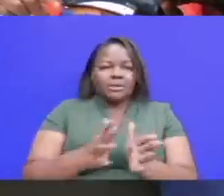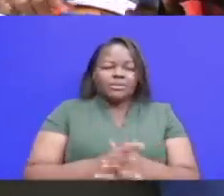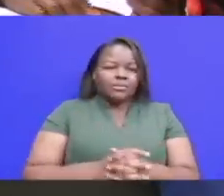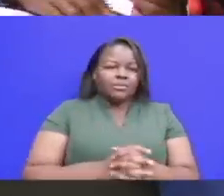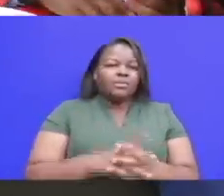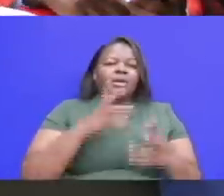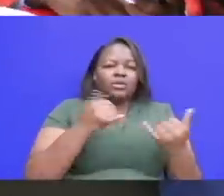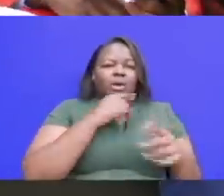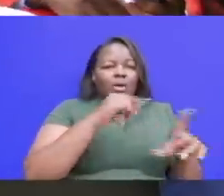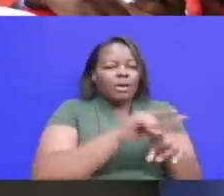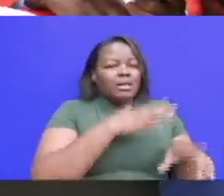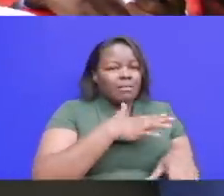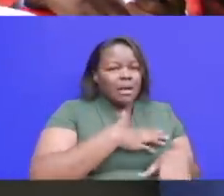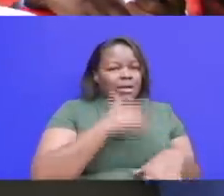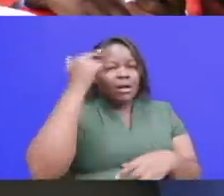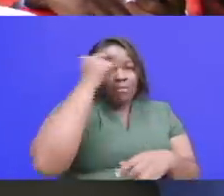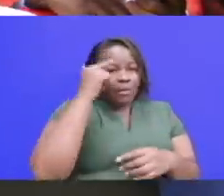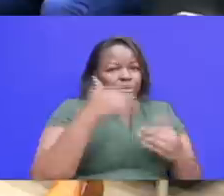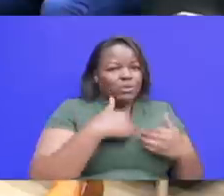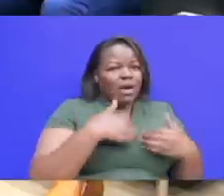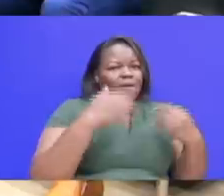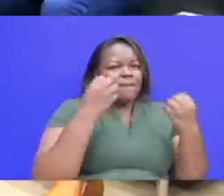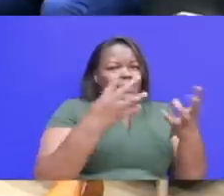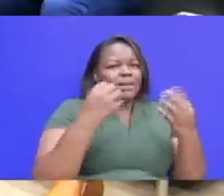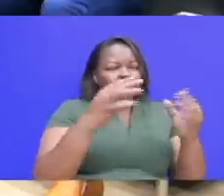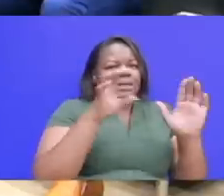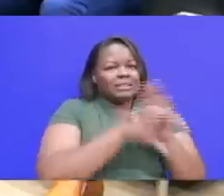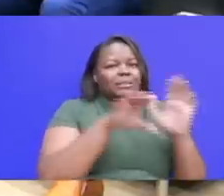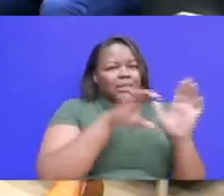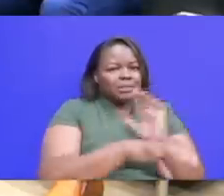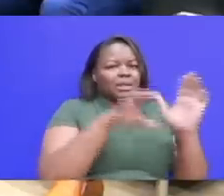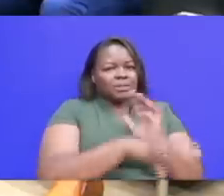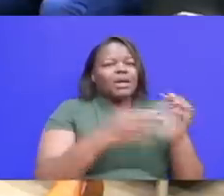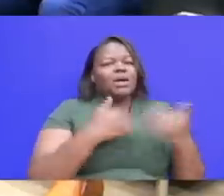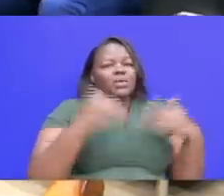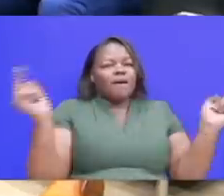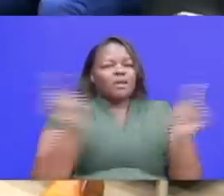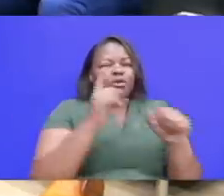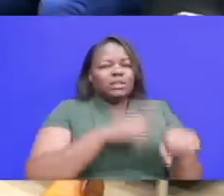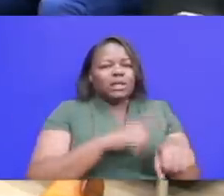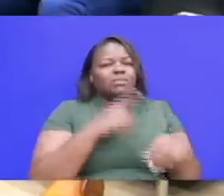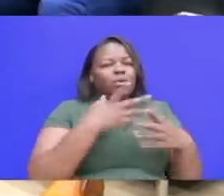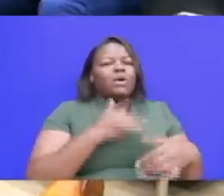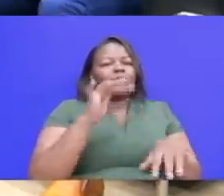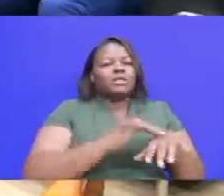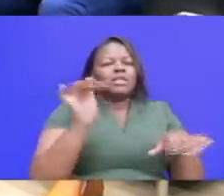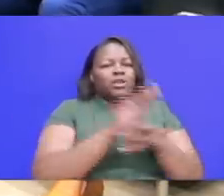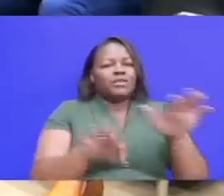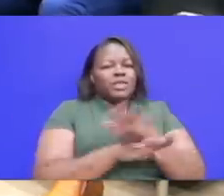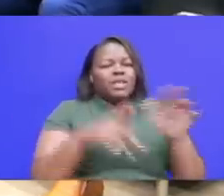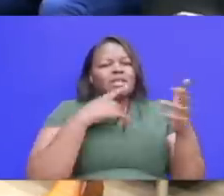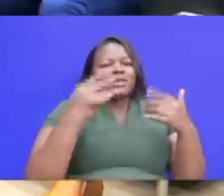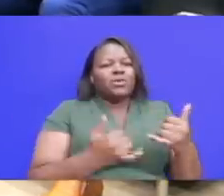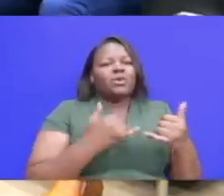Miko, because you know, this discourse, we have so many chapters and we have a limited time. Yes. So, you want to touch at least on everything. So, yeah, that so we, you enjoyed that. We got